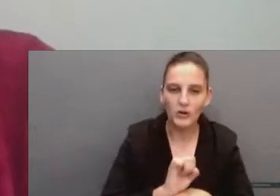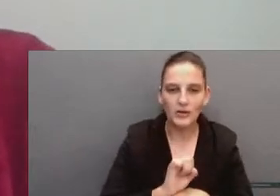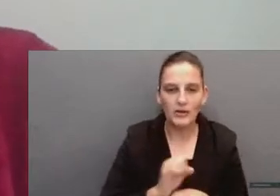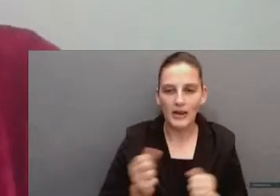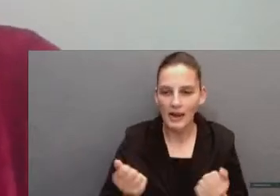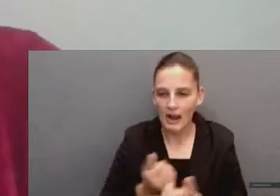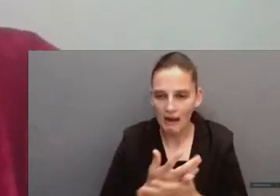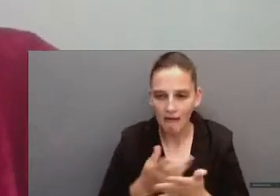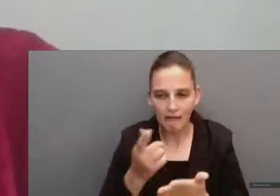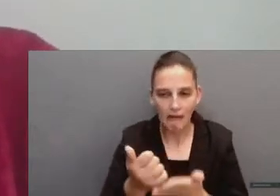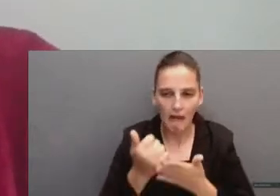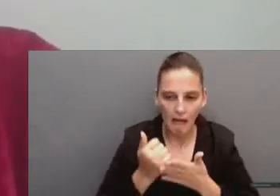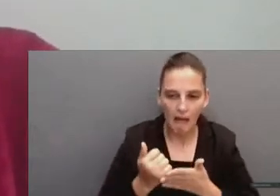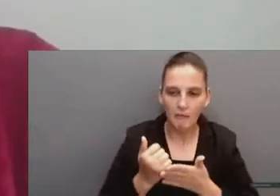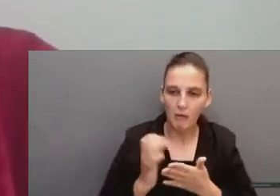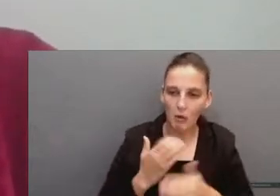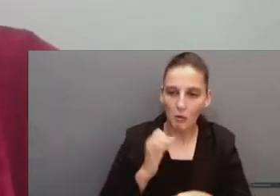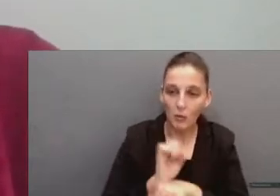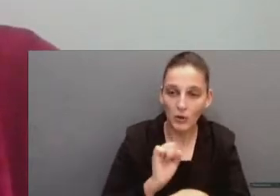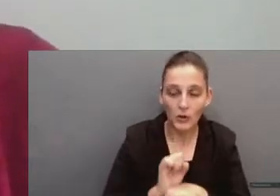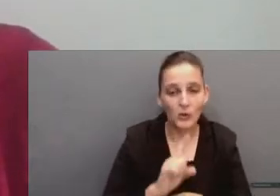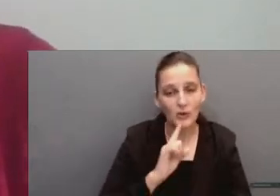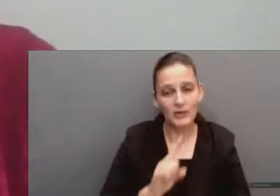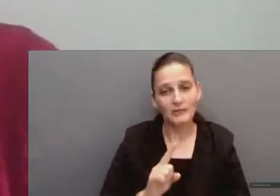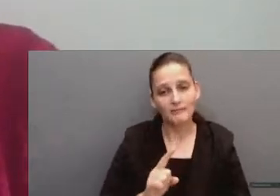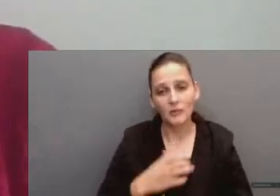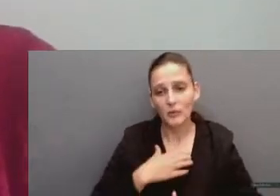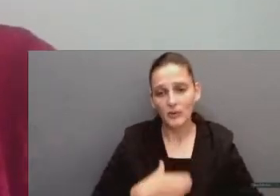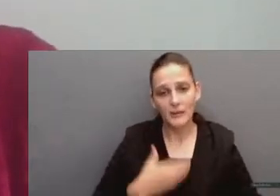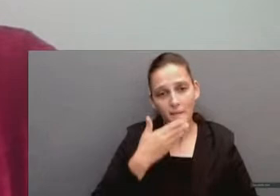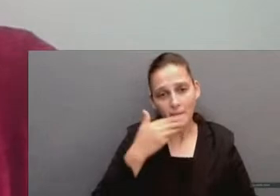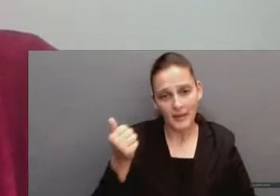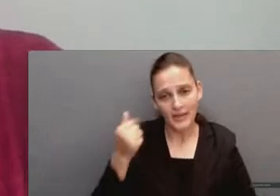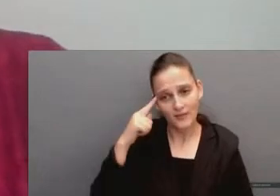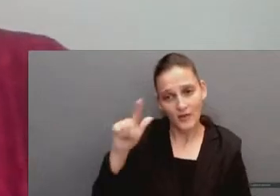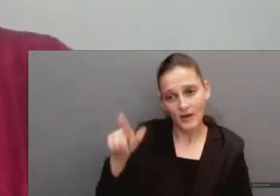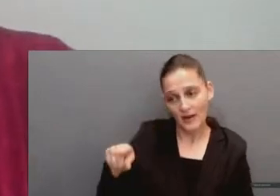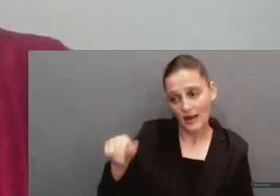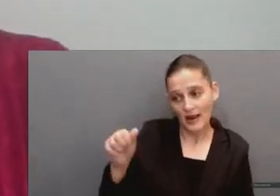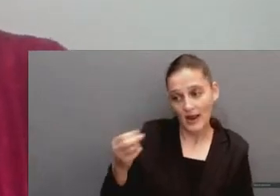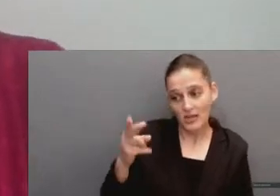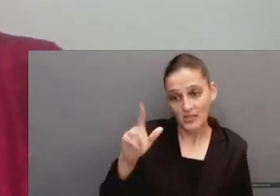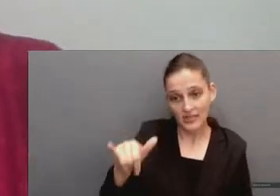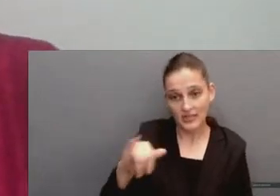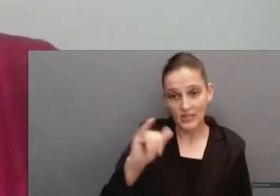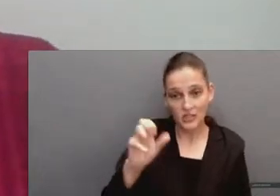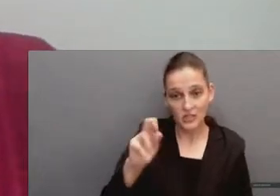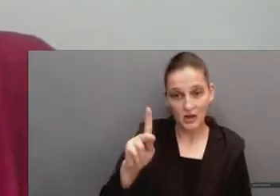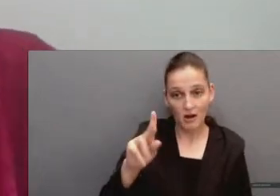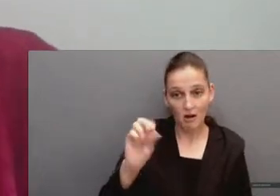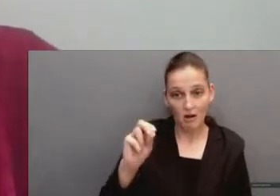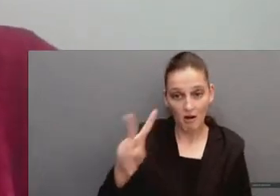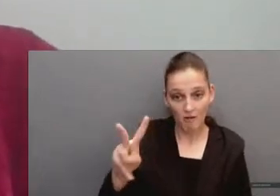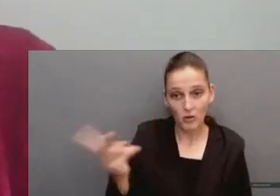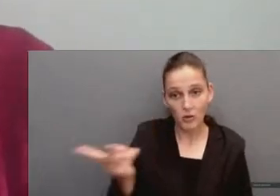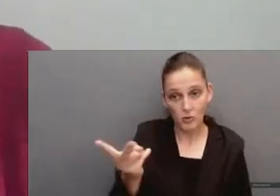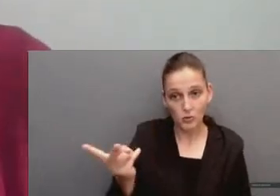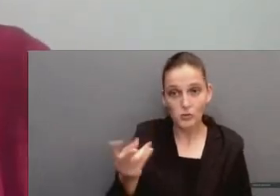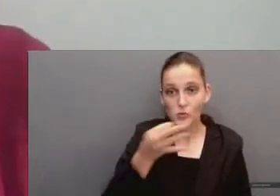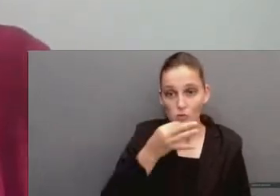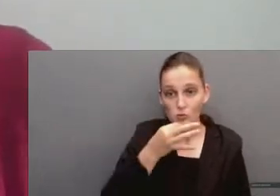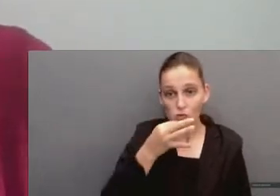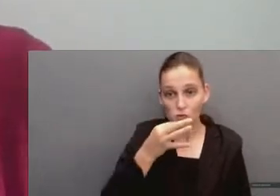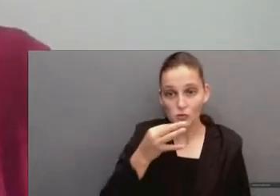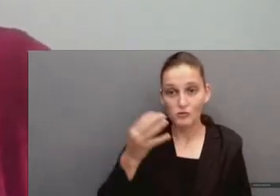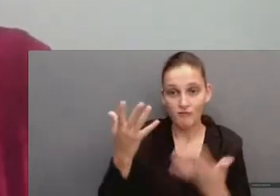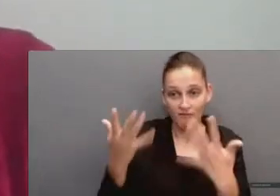this work. And we wish the best to Ashley and Yakov, who will be rolling out. And next month,